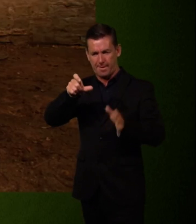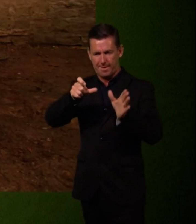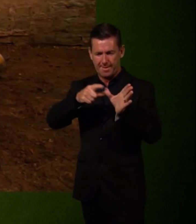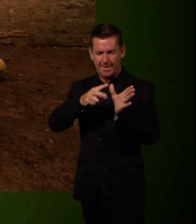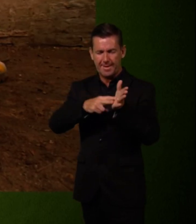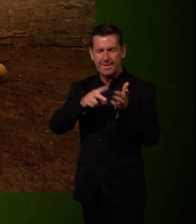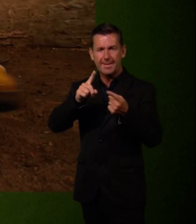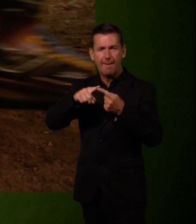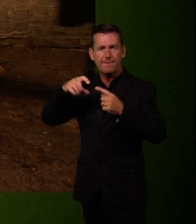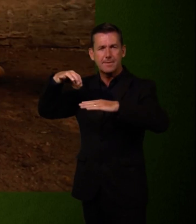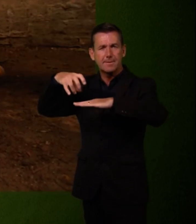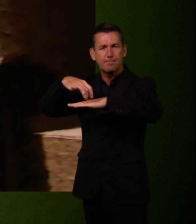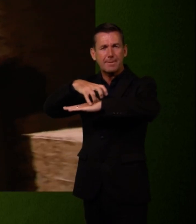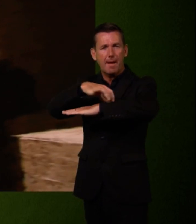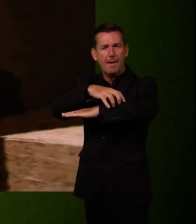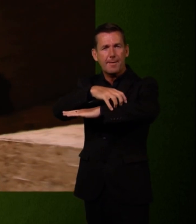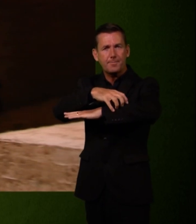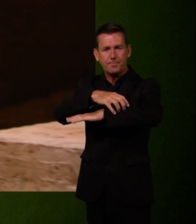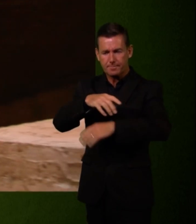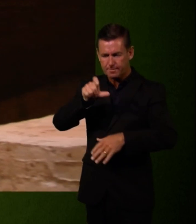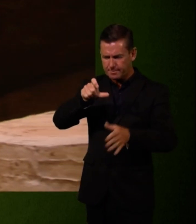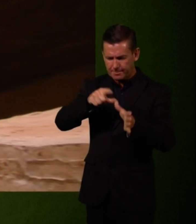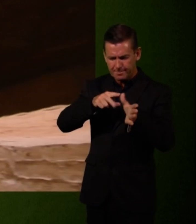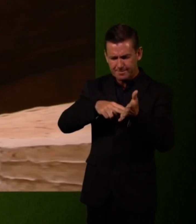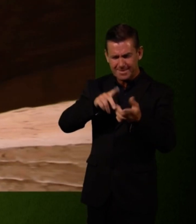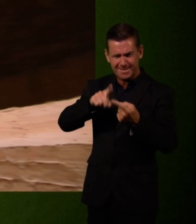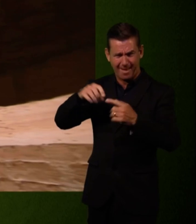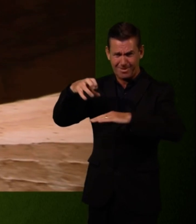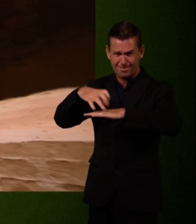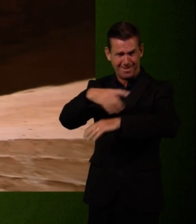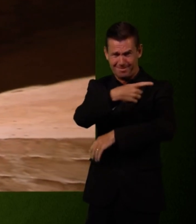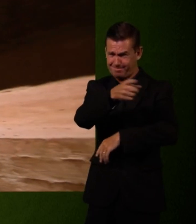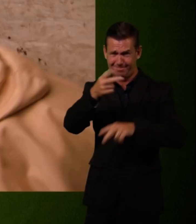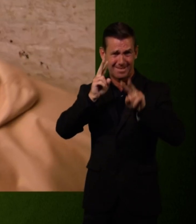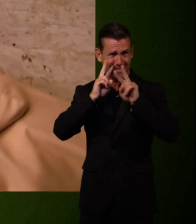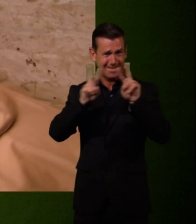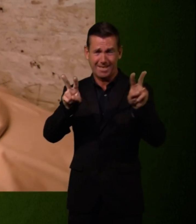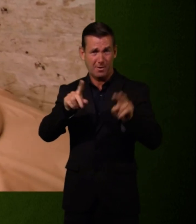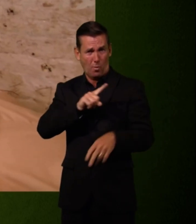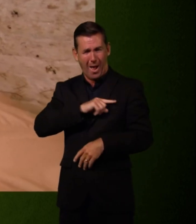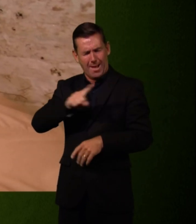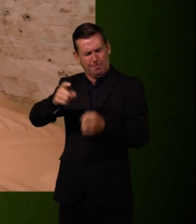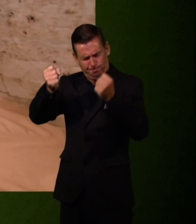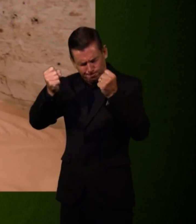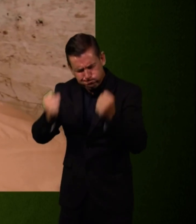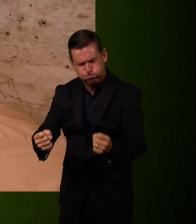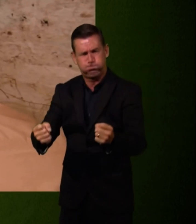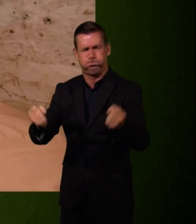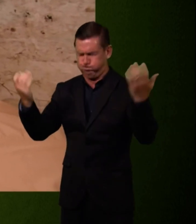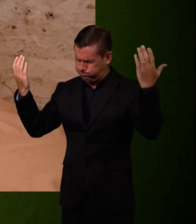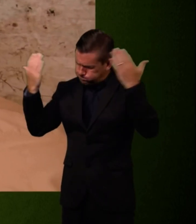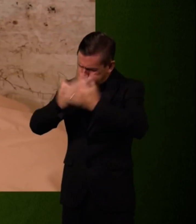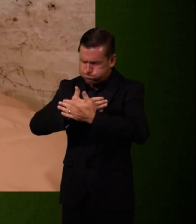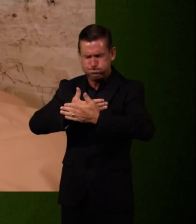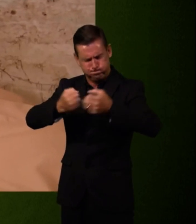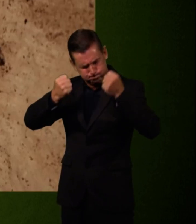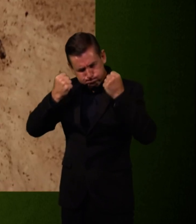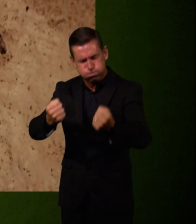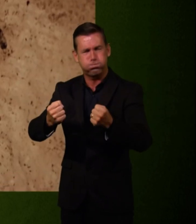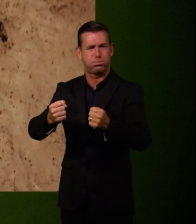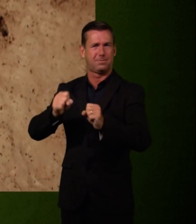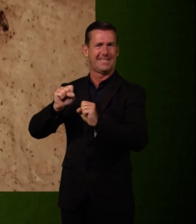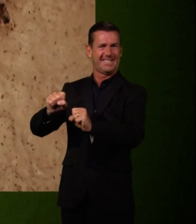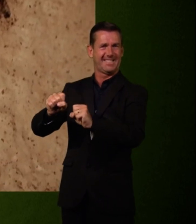It's a species that goes largely unseen because of their preference for dark habitats like underground caves.